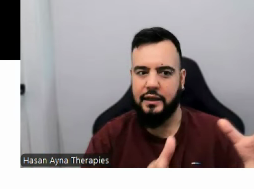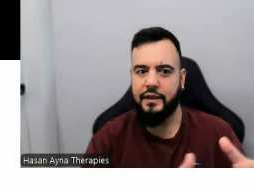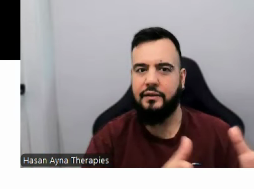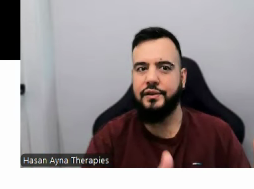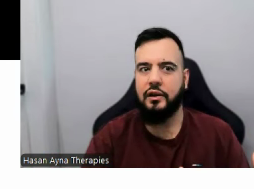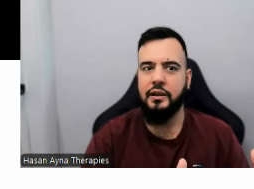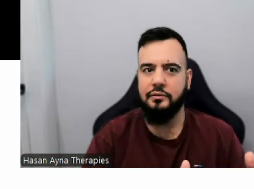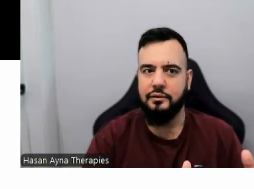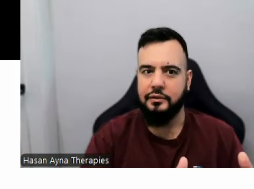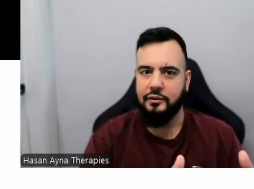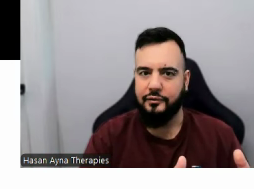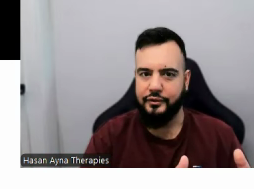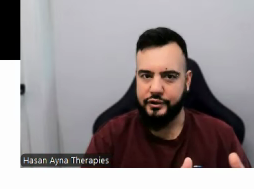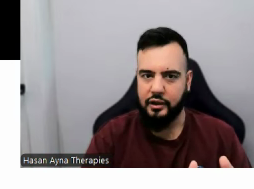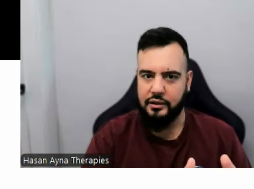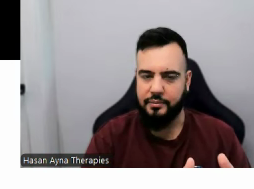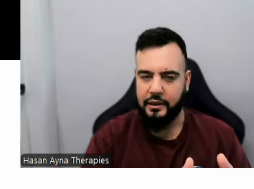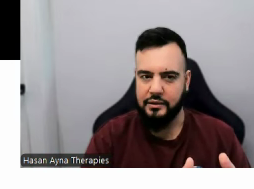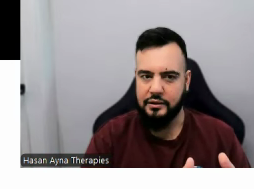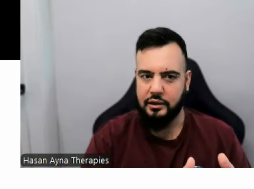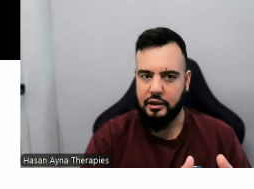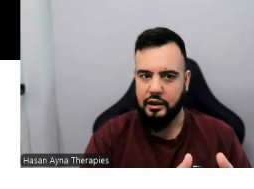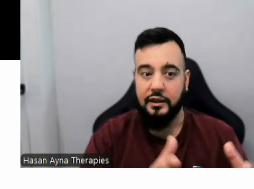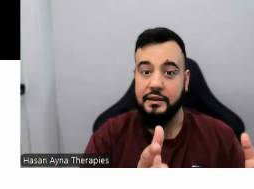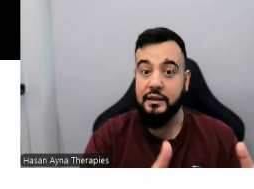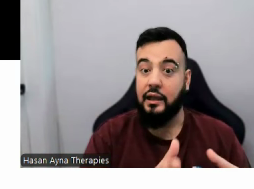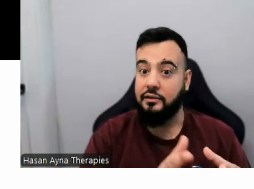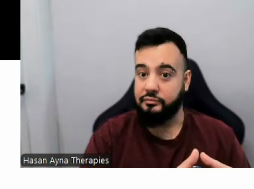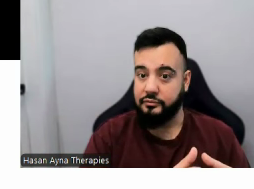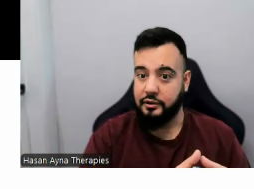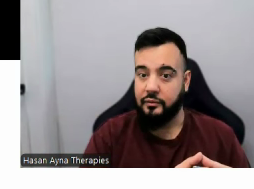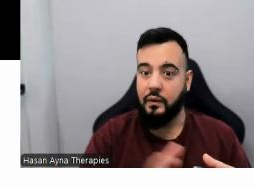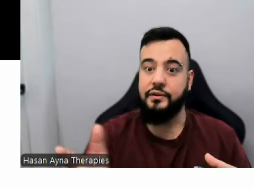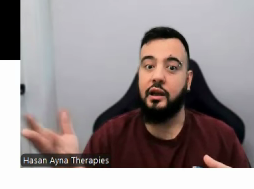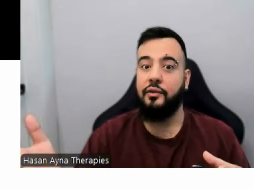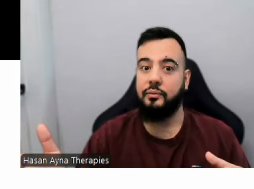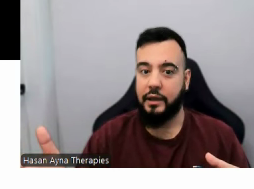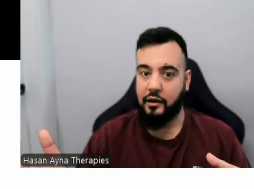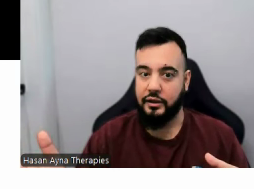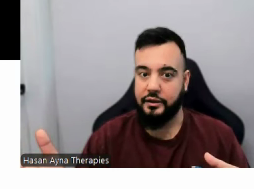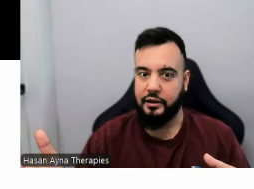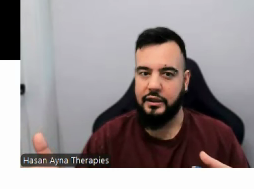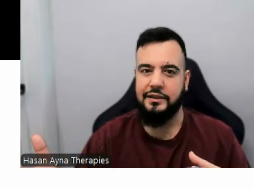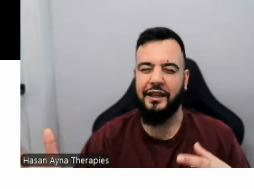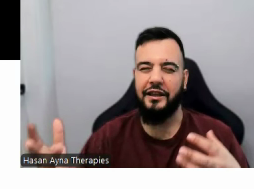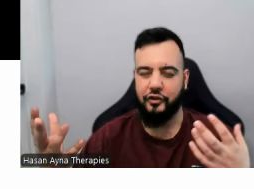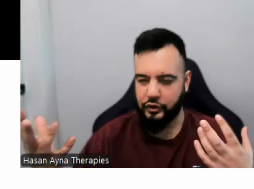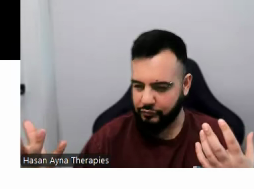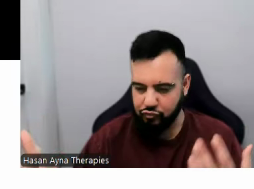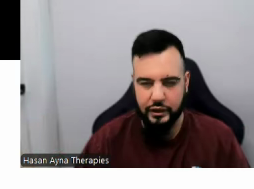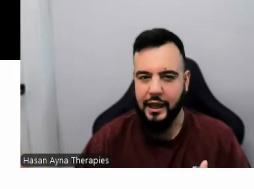into the left-hand side of your sign space is sad, whilst the other character